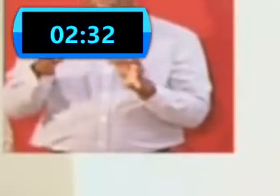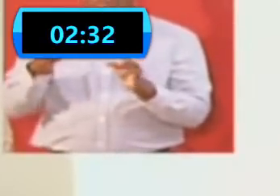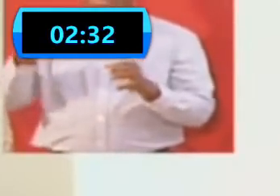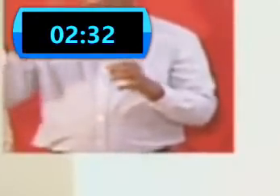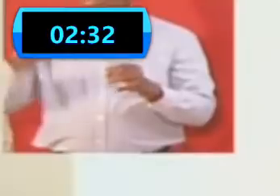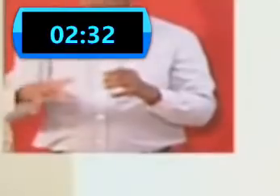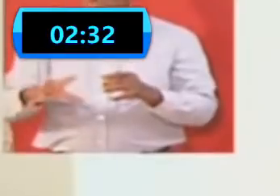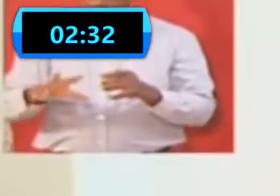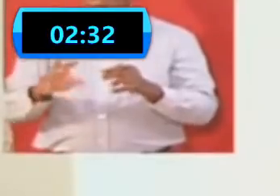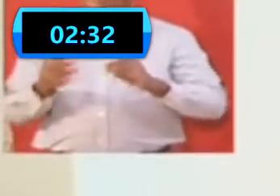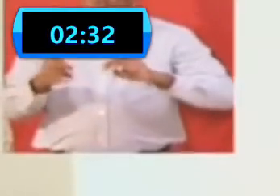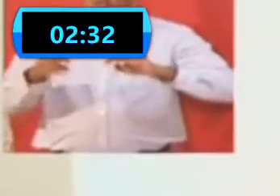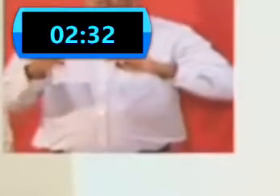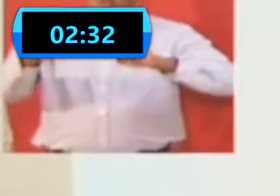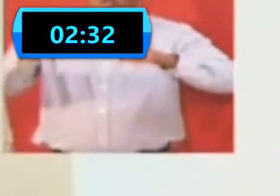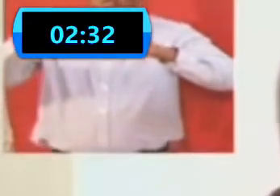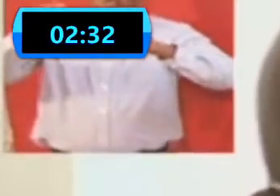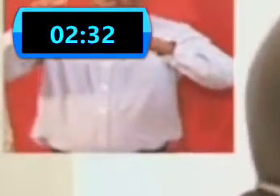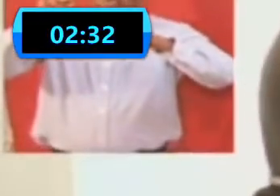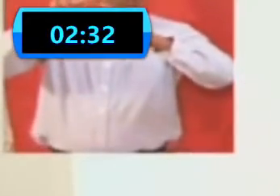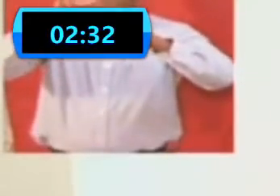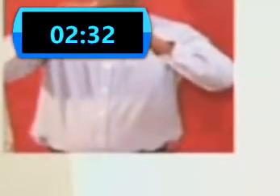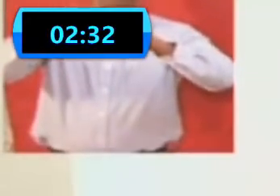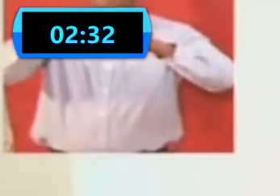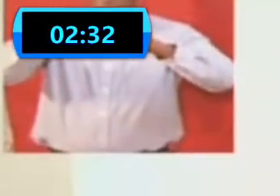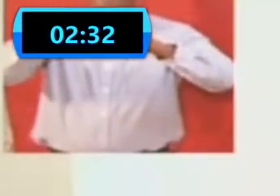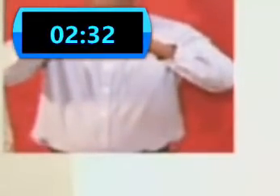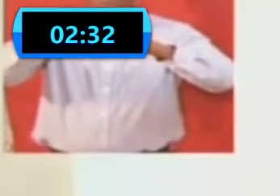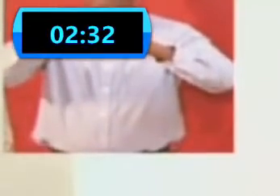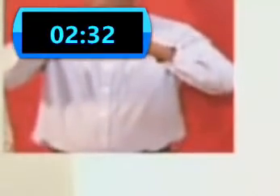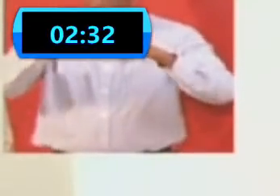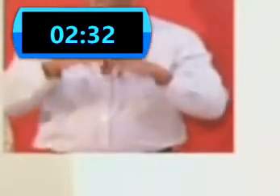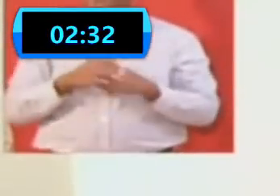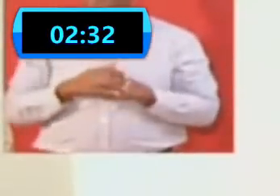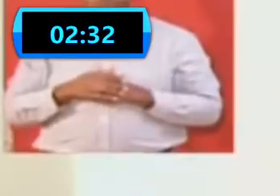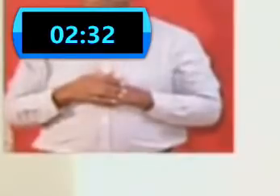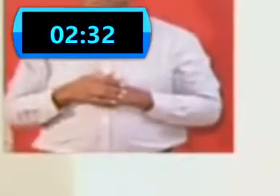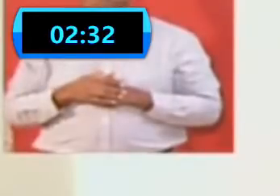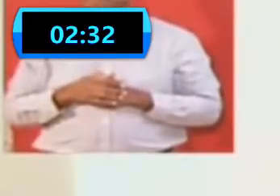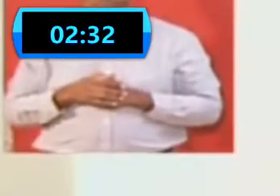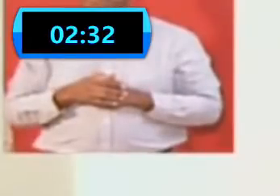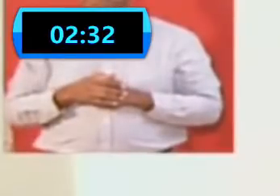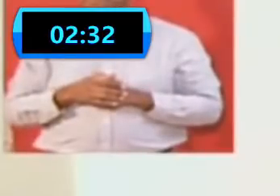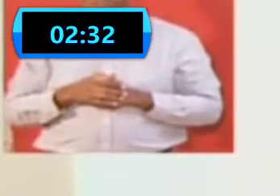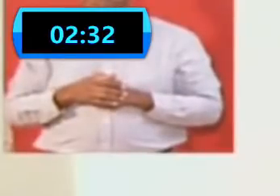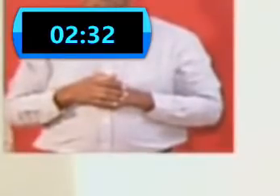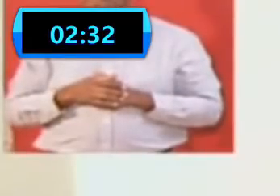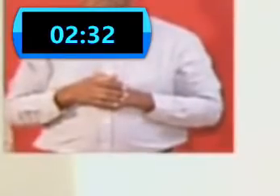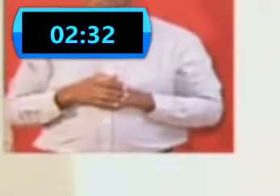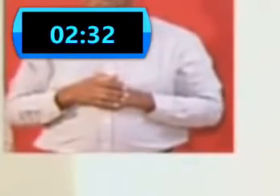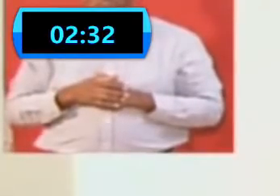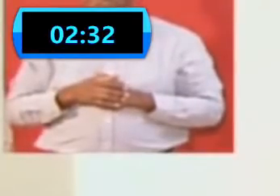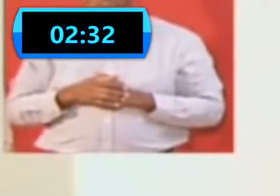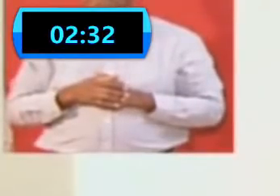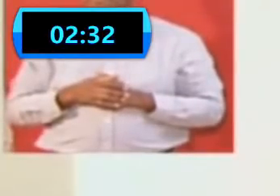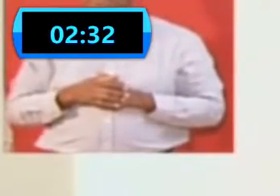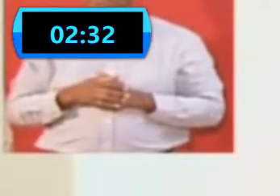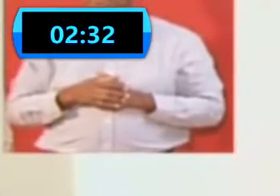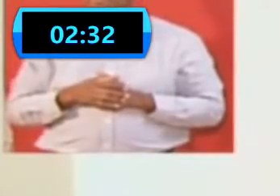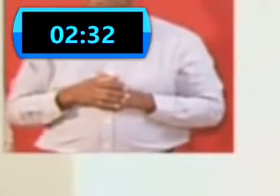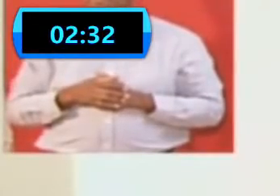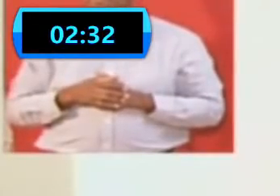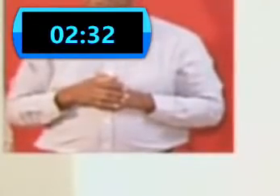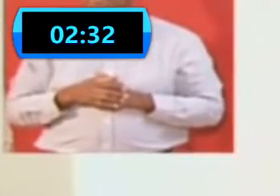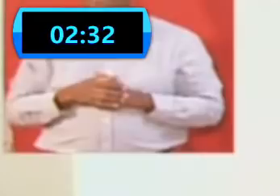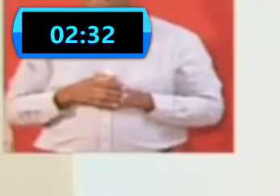are forced to take very drastic action. You will see one Caribbean country, which would have opened up